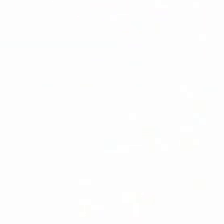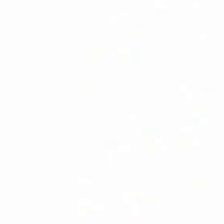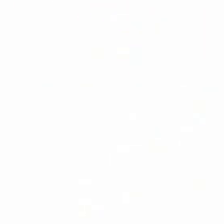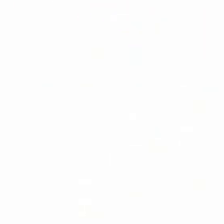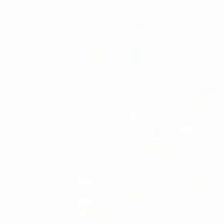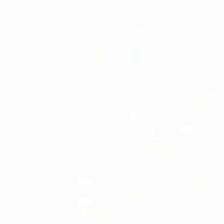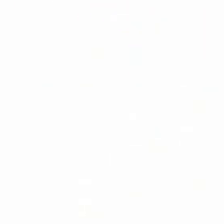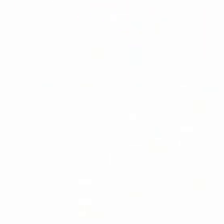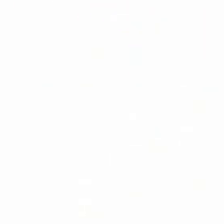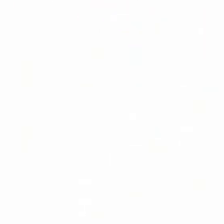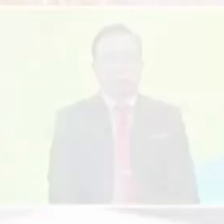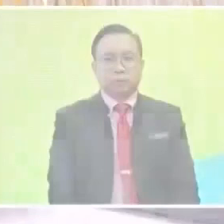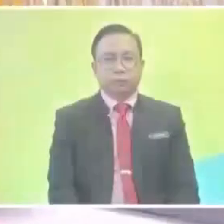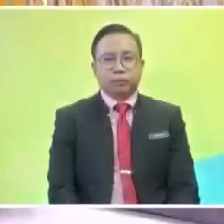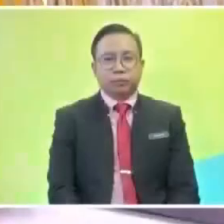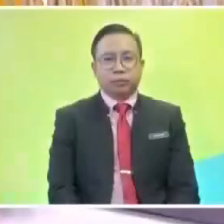KPM.